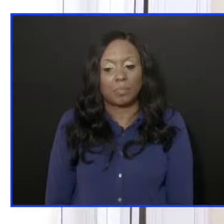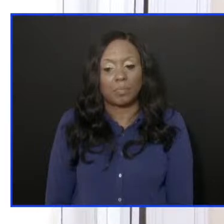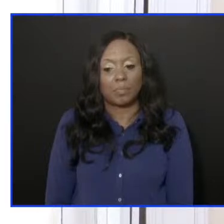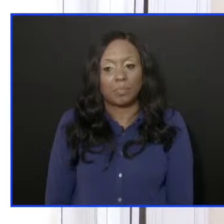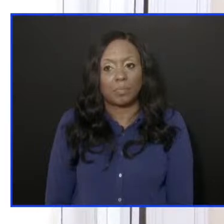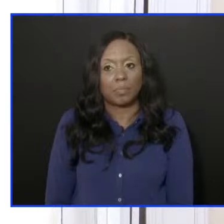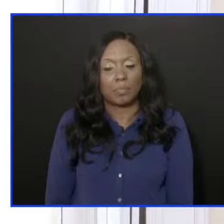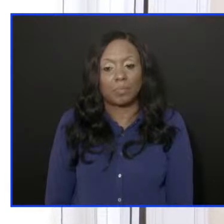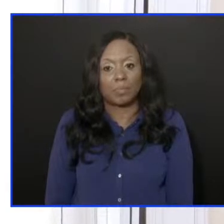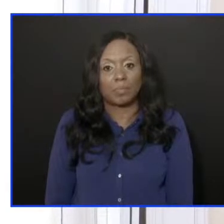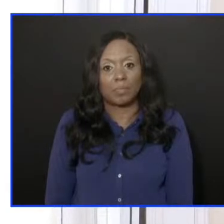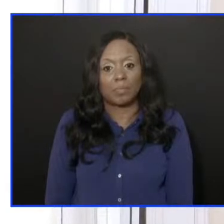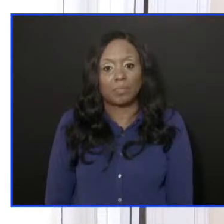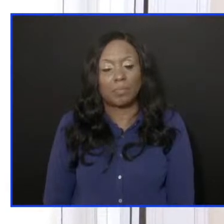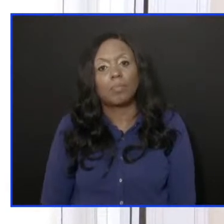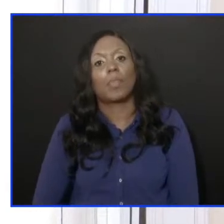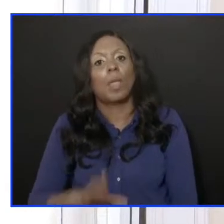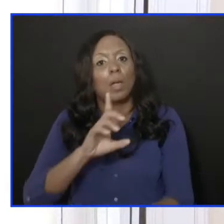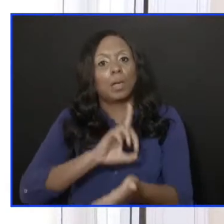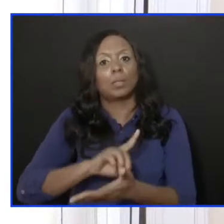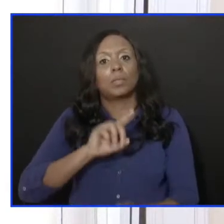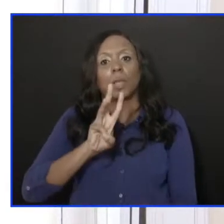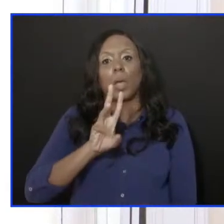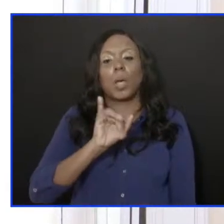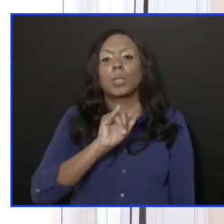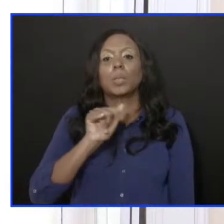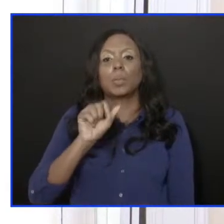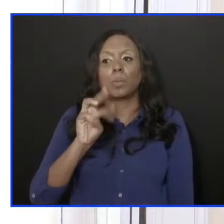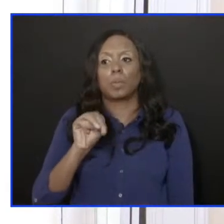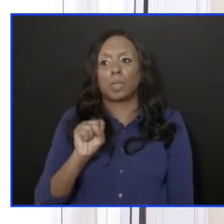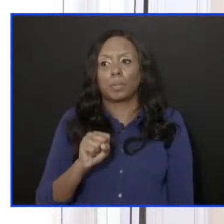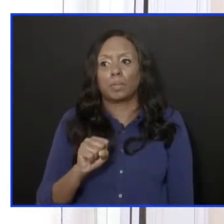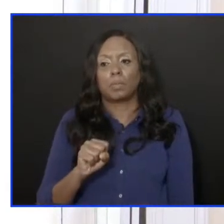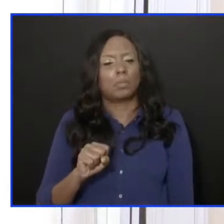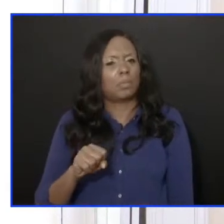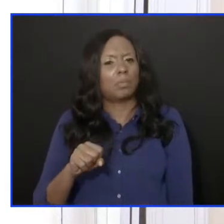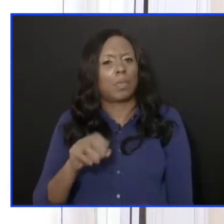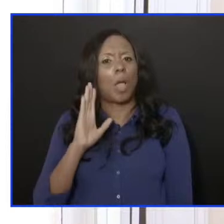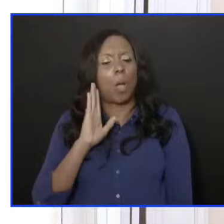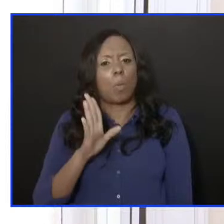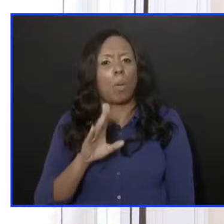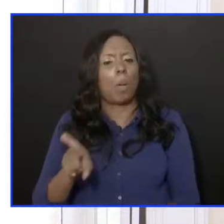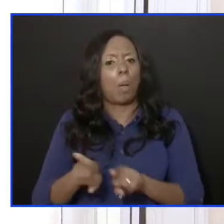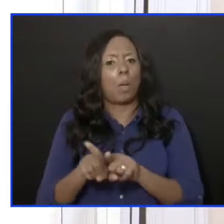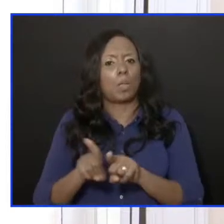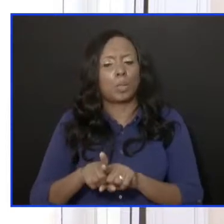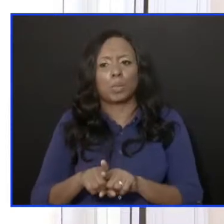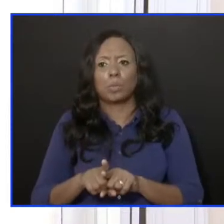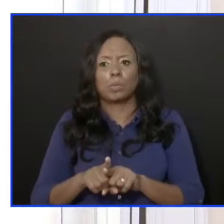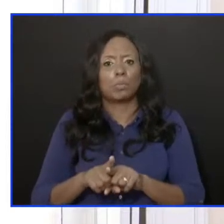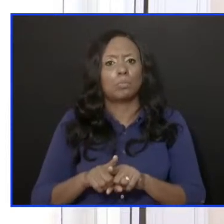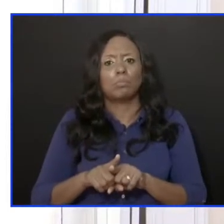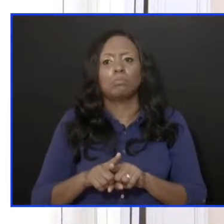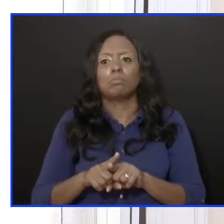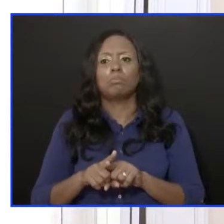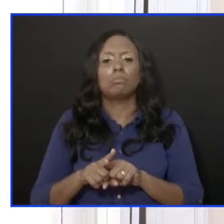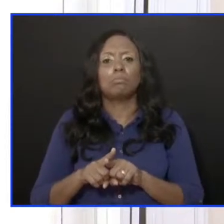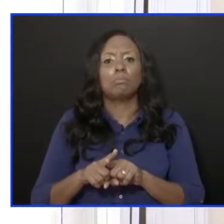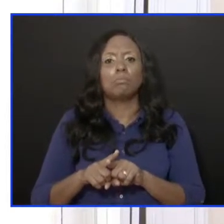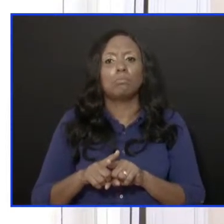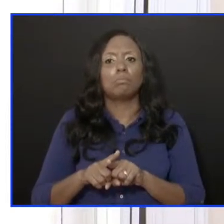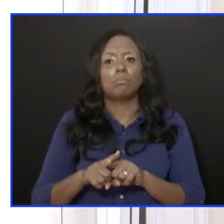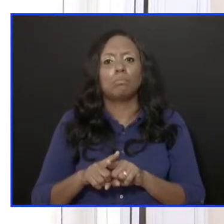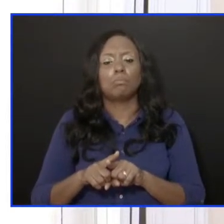antibodies, because there's no exact science to it, and therefore we won't rely on that in our equation. We have